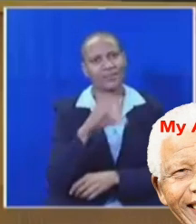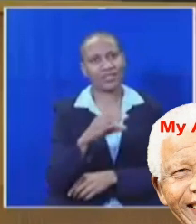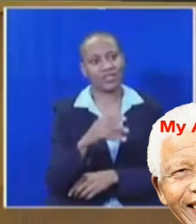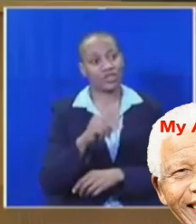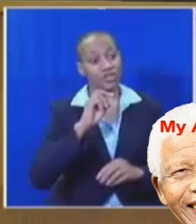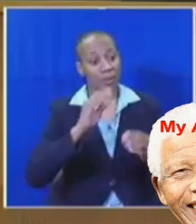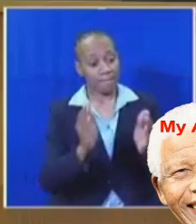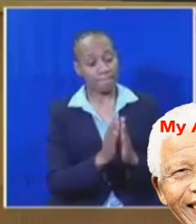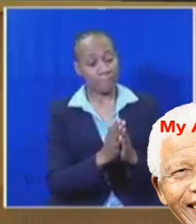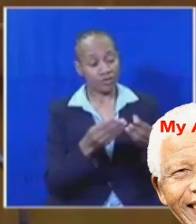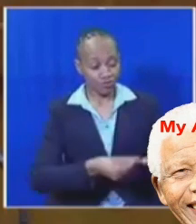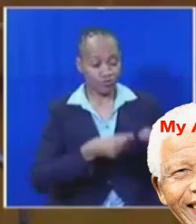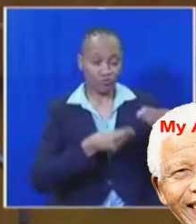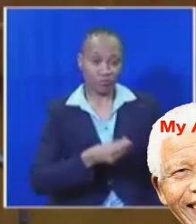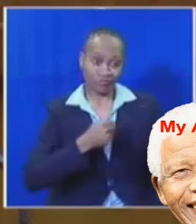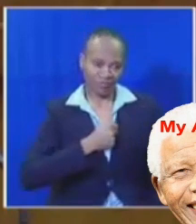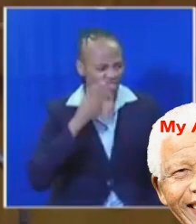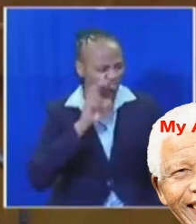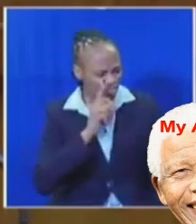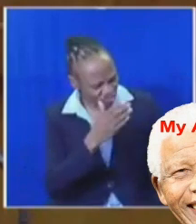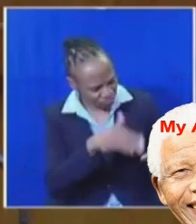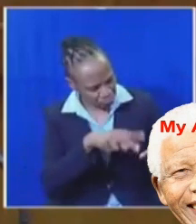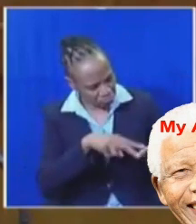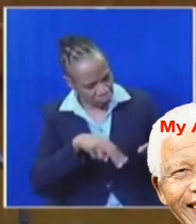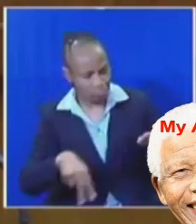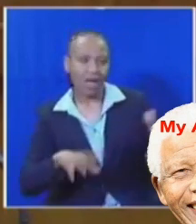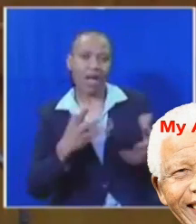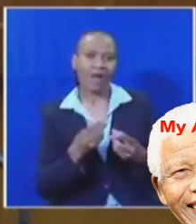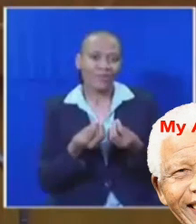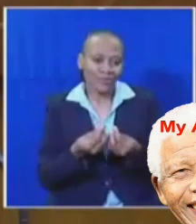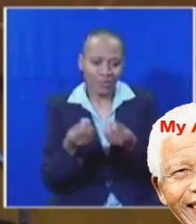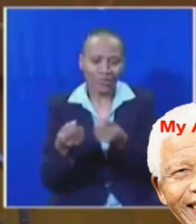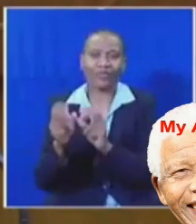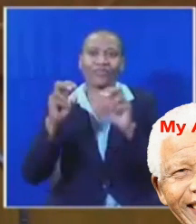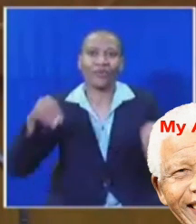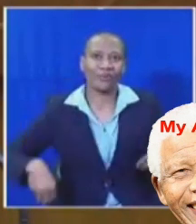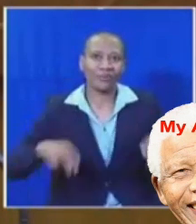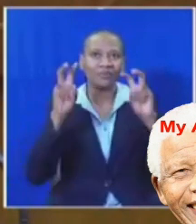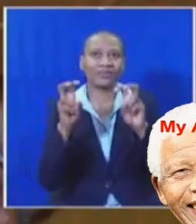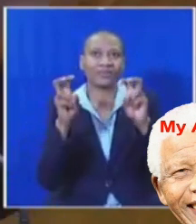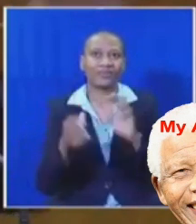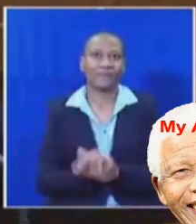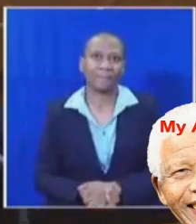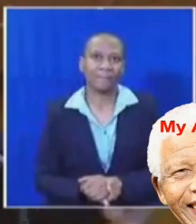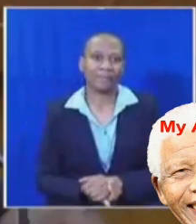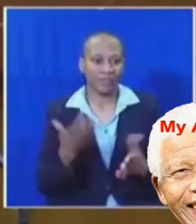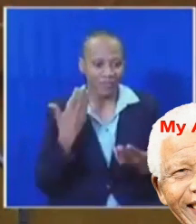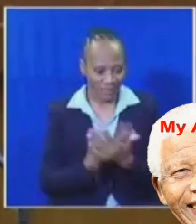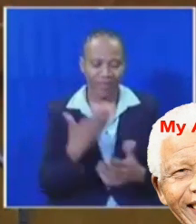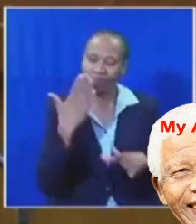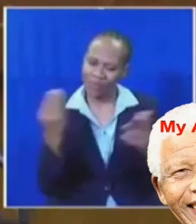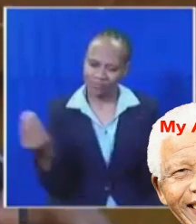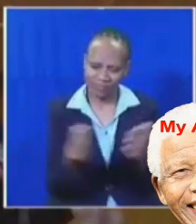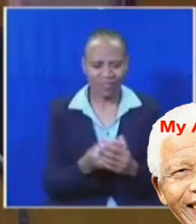manifesto priorities around the issue of corruption so that we can deal with it to the root of it, so that we can work together and build